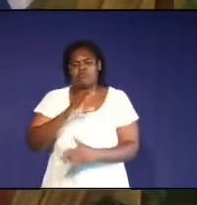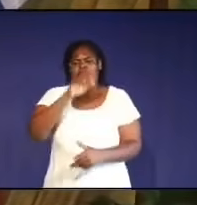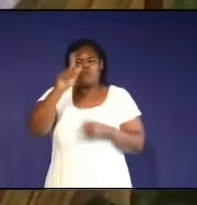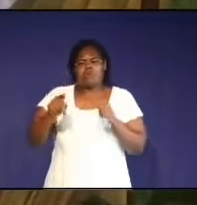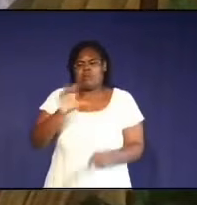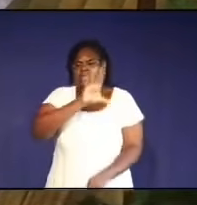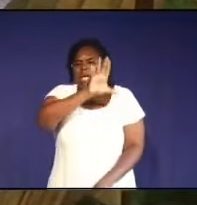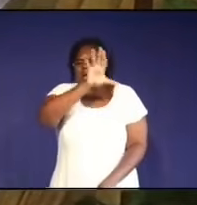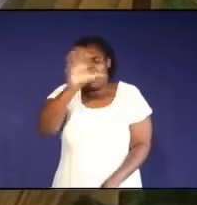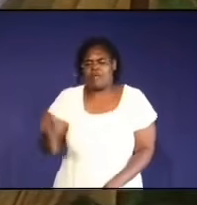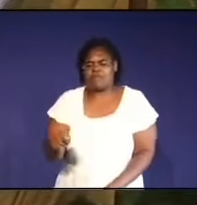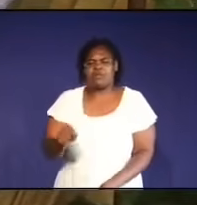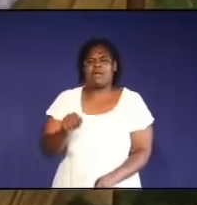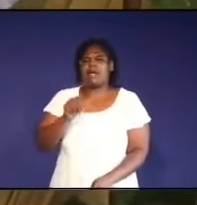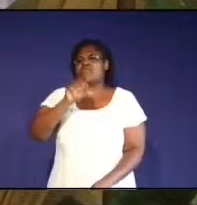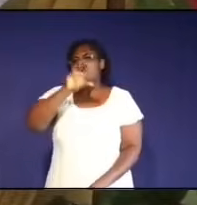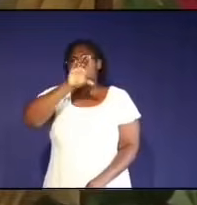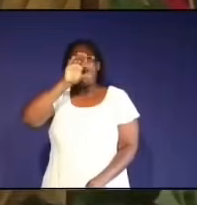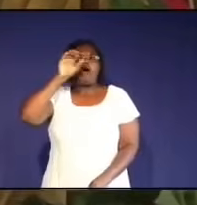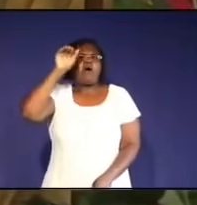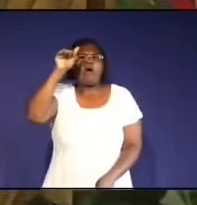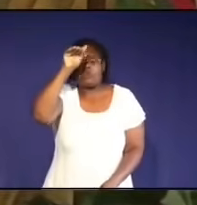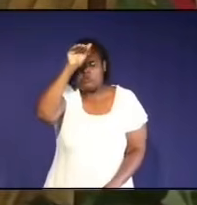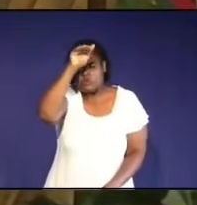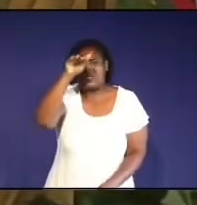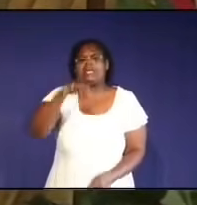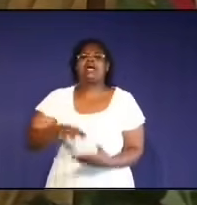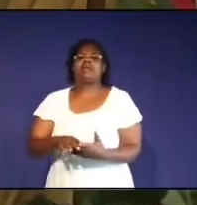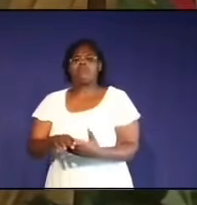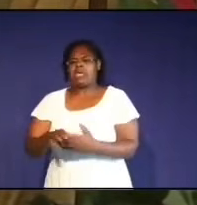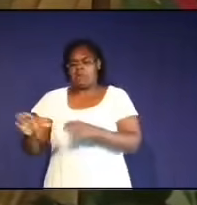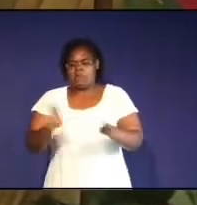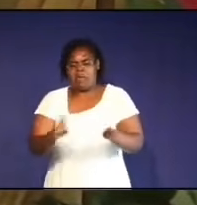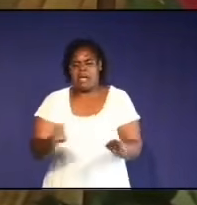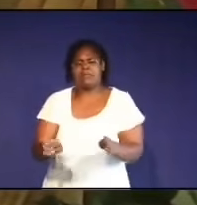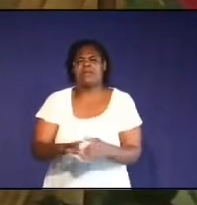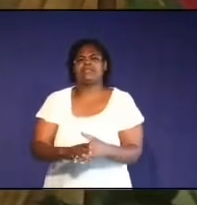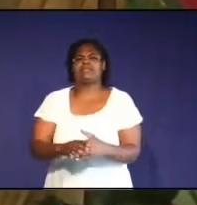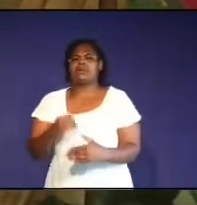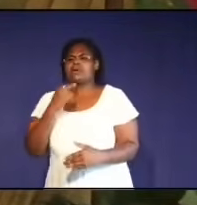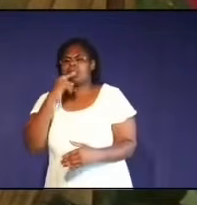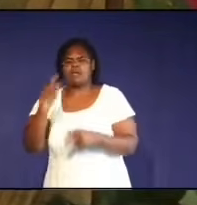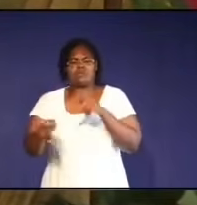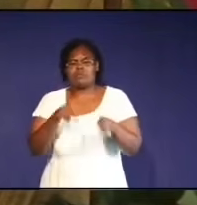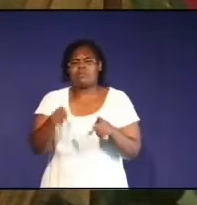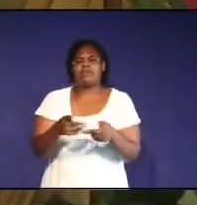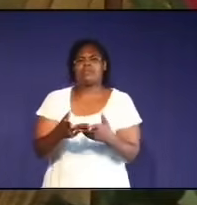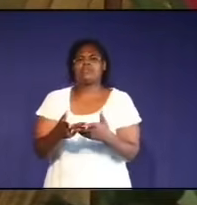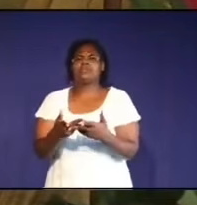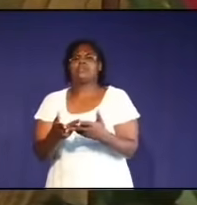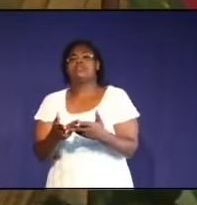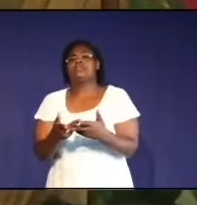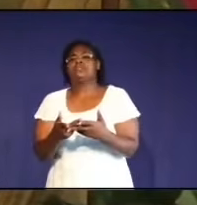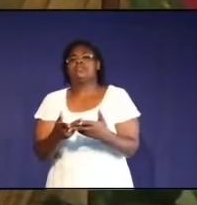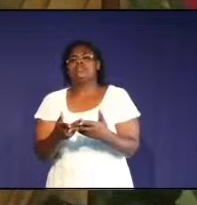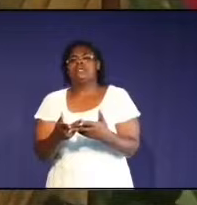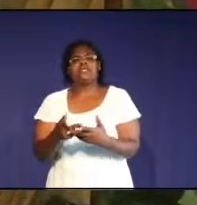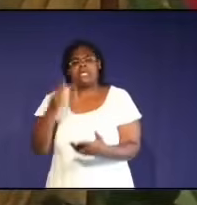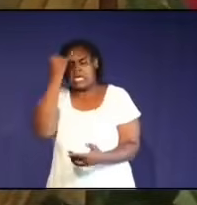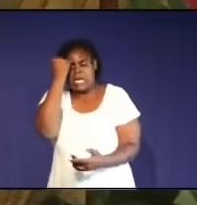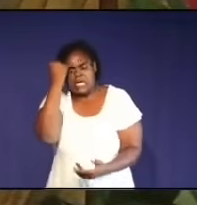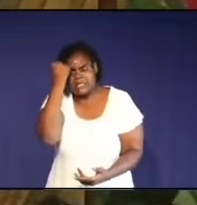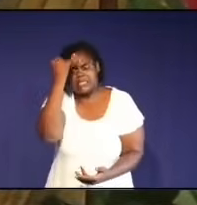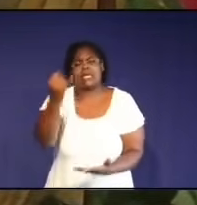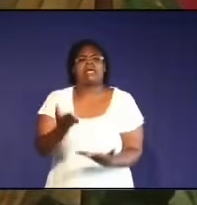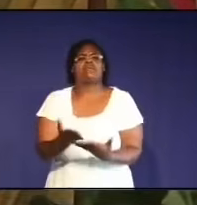in Australia. I'm talking to somebody in Barbados. I'm talking to somebody in Bombay, India. I'm